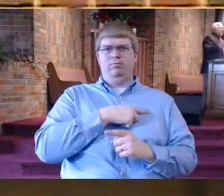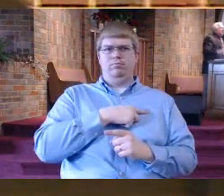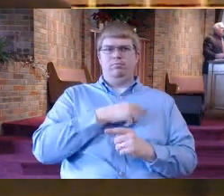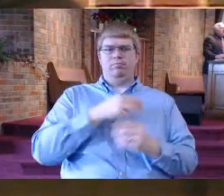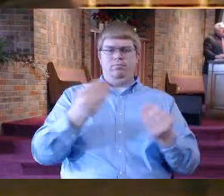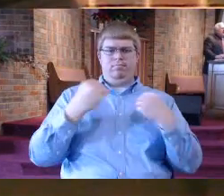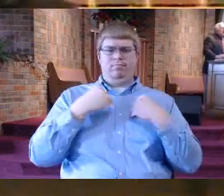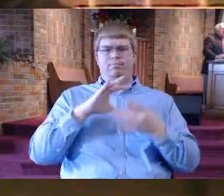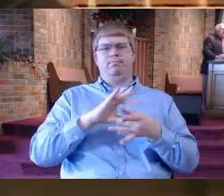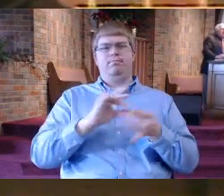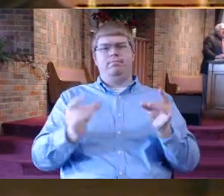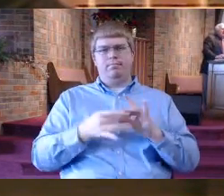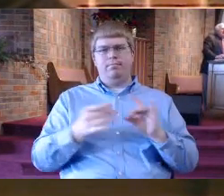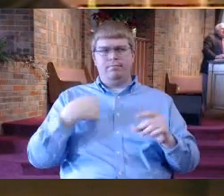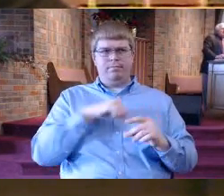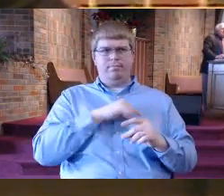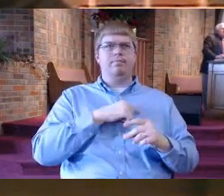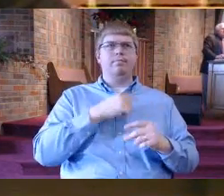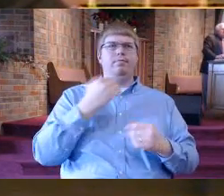it.